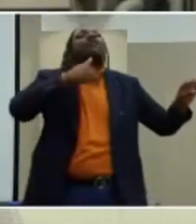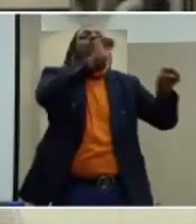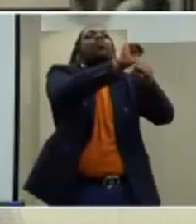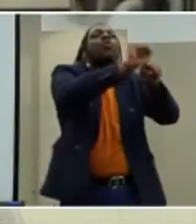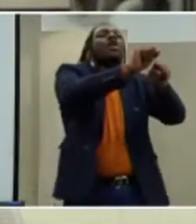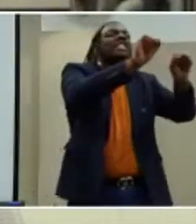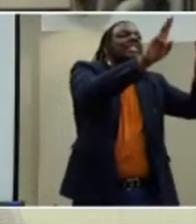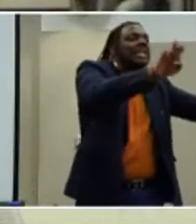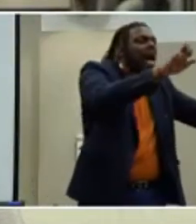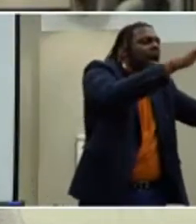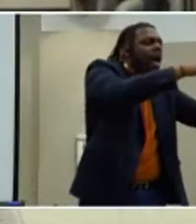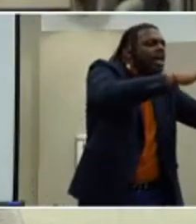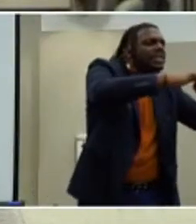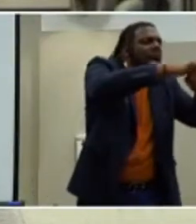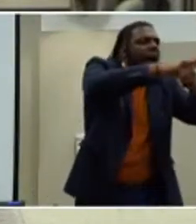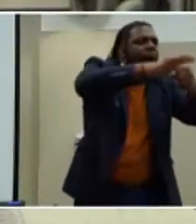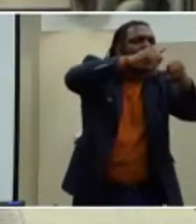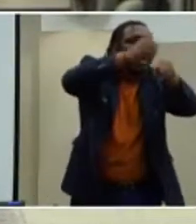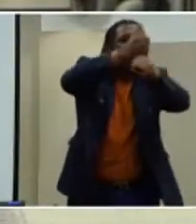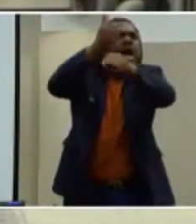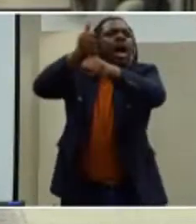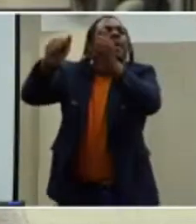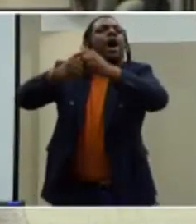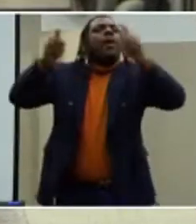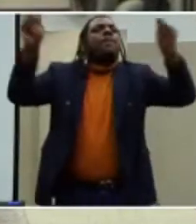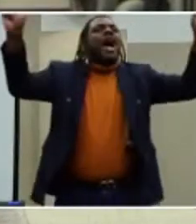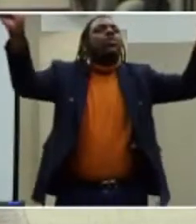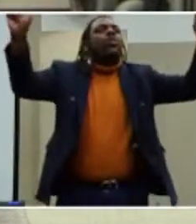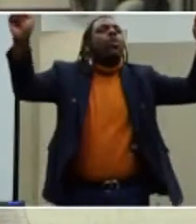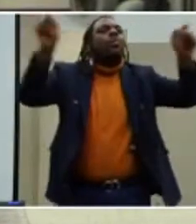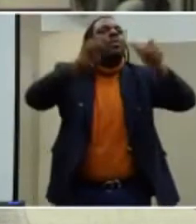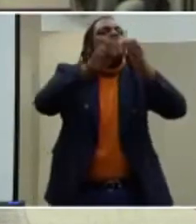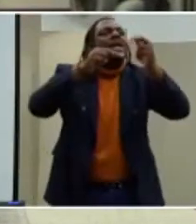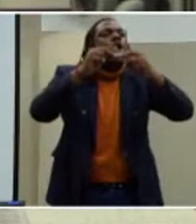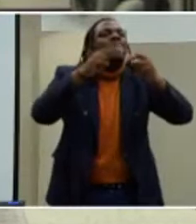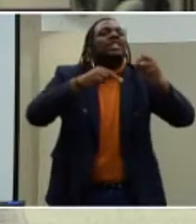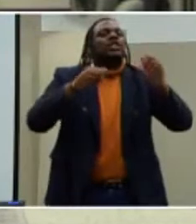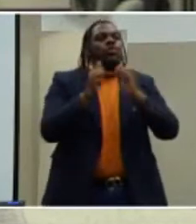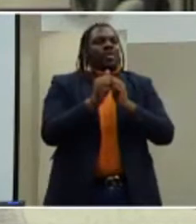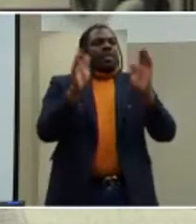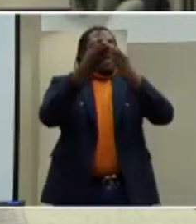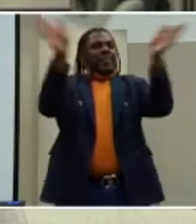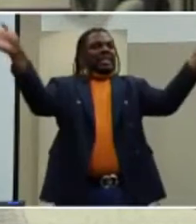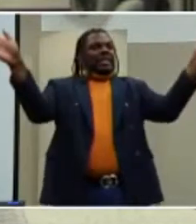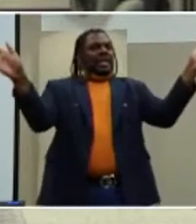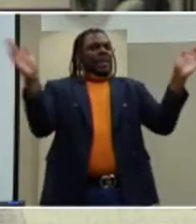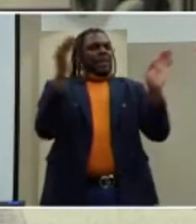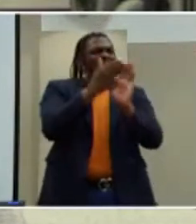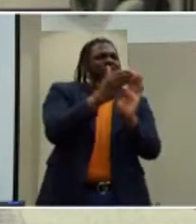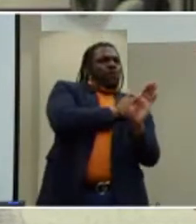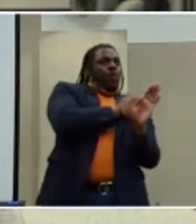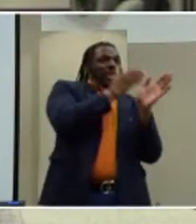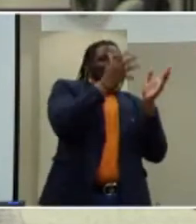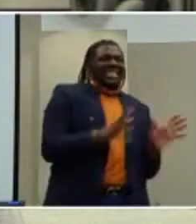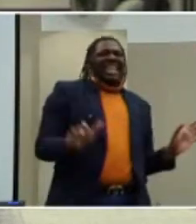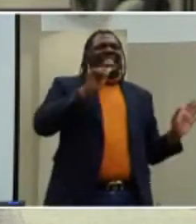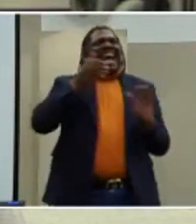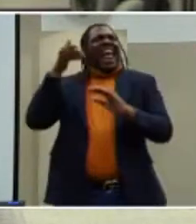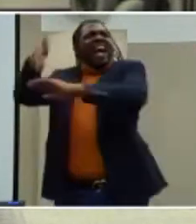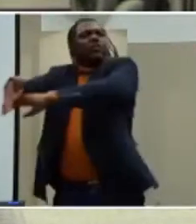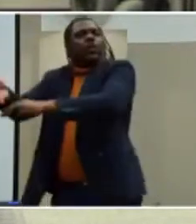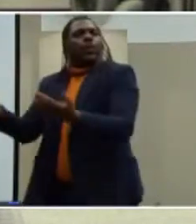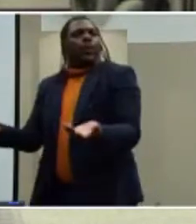to think about things like bathrooms and buildings that are going to be used by the public before they're done, not after the